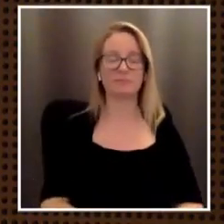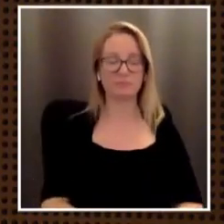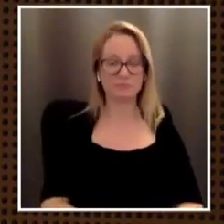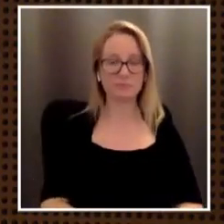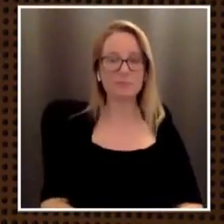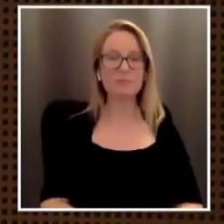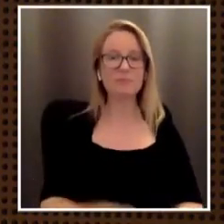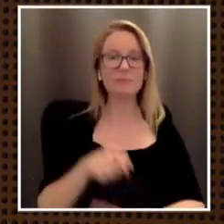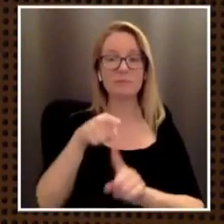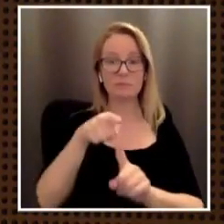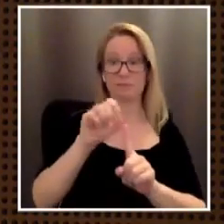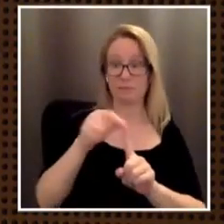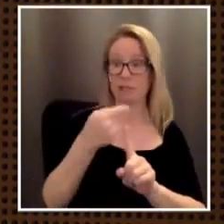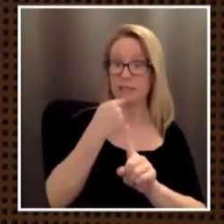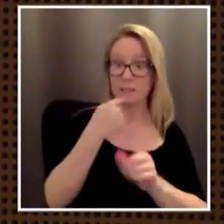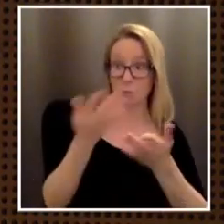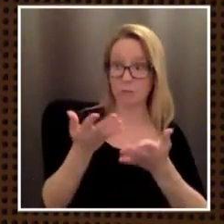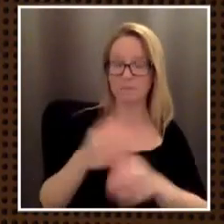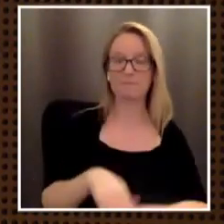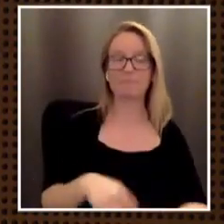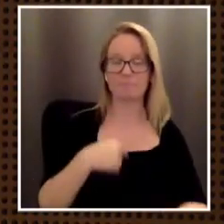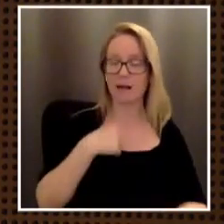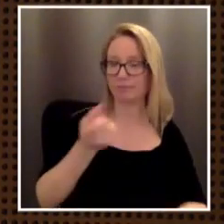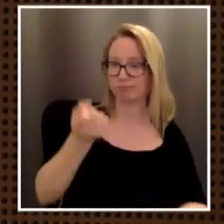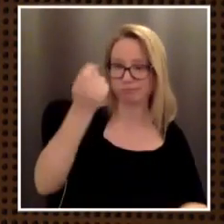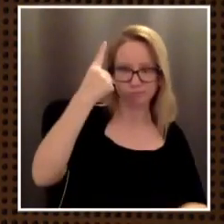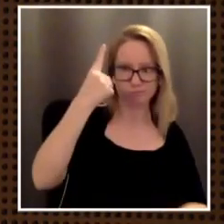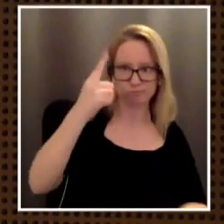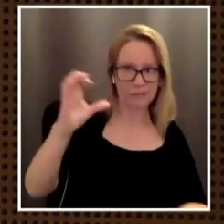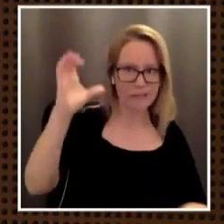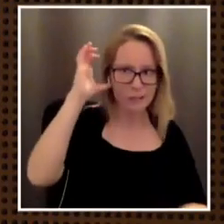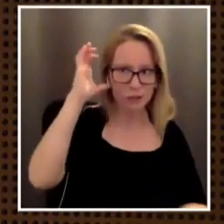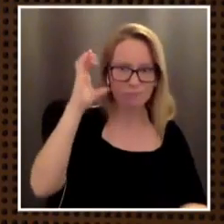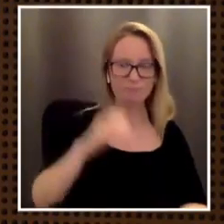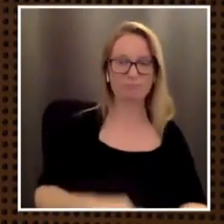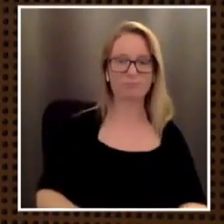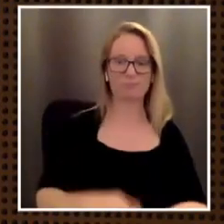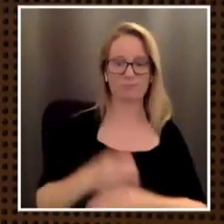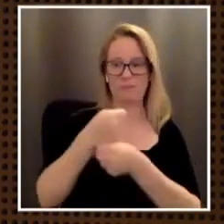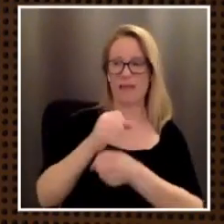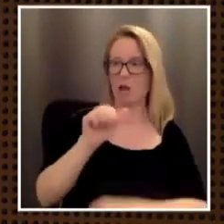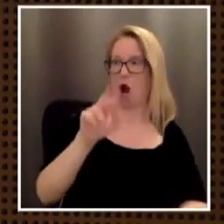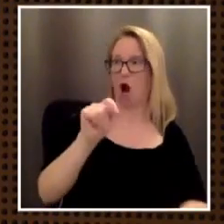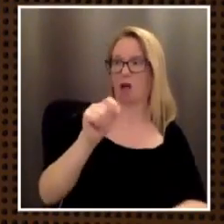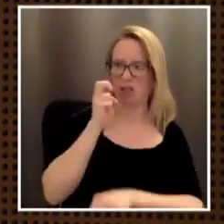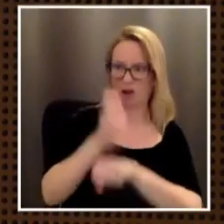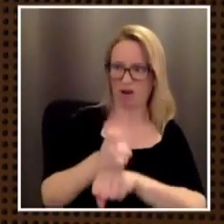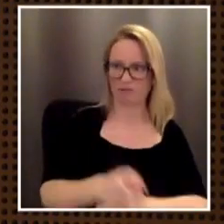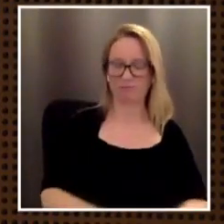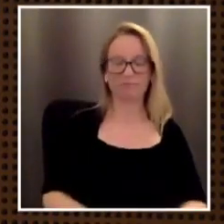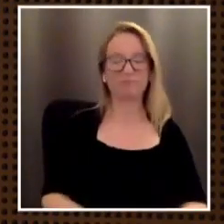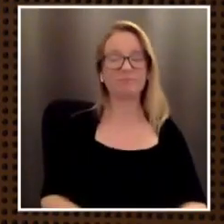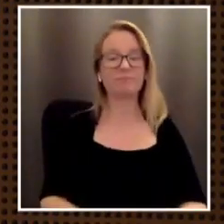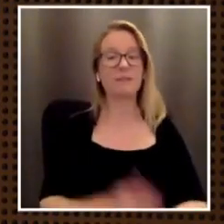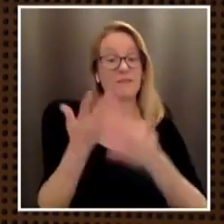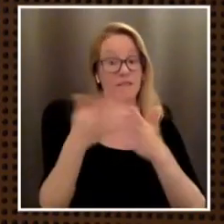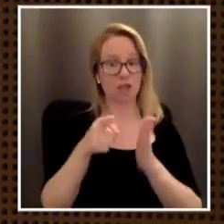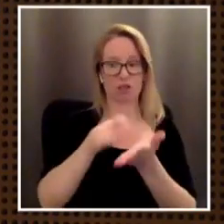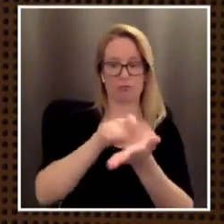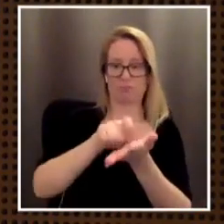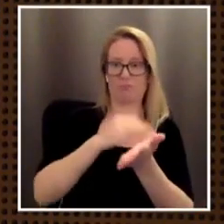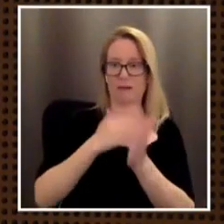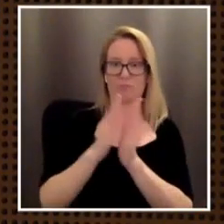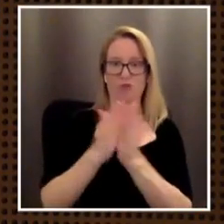And she said, I hear that. Making art is hard. And then she inscribed my book with